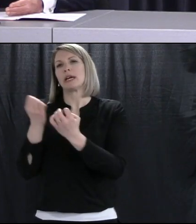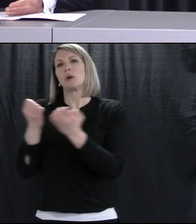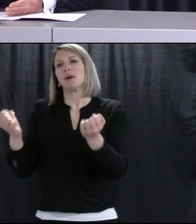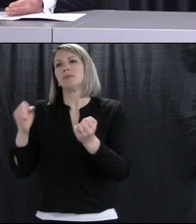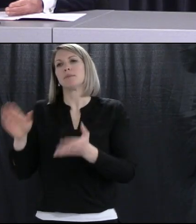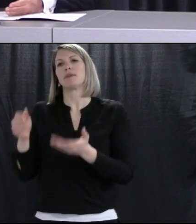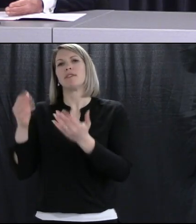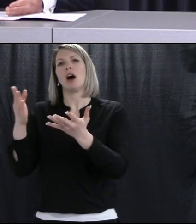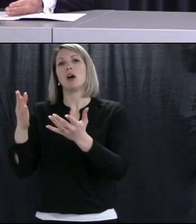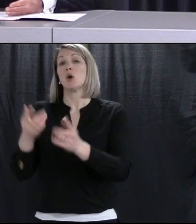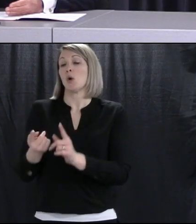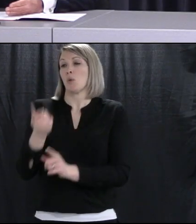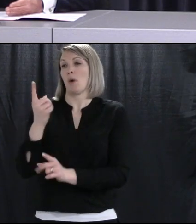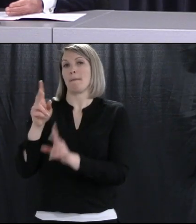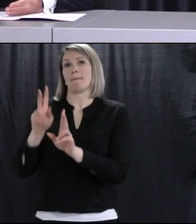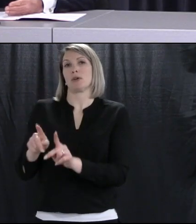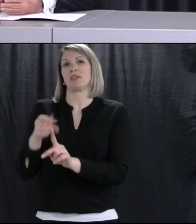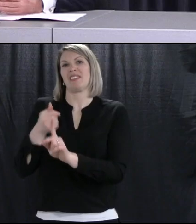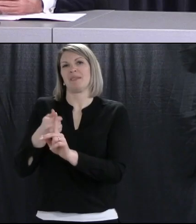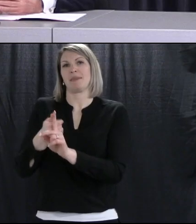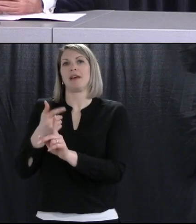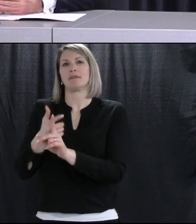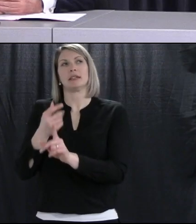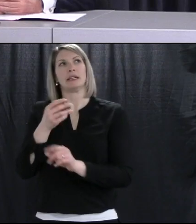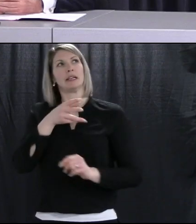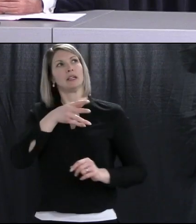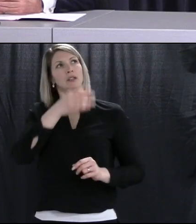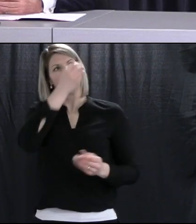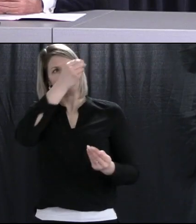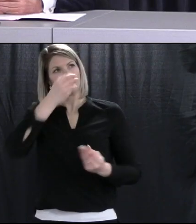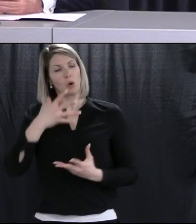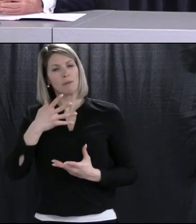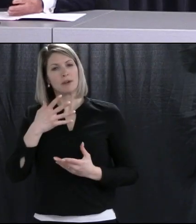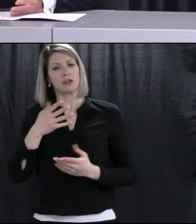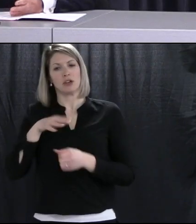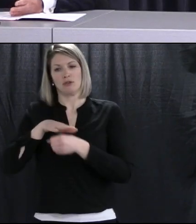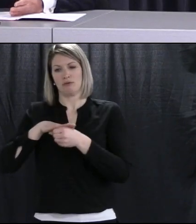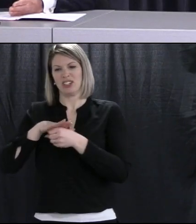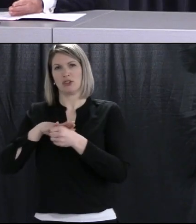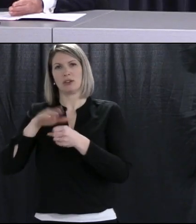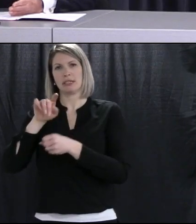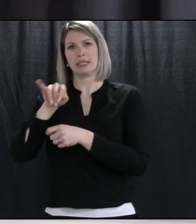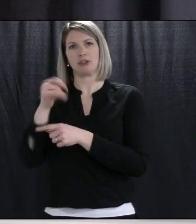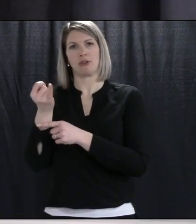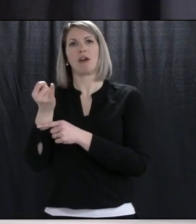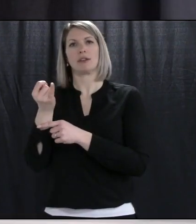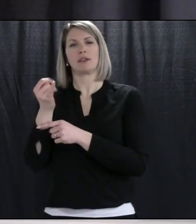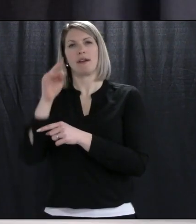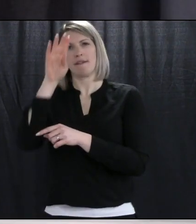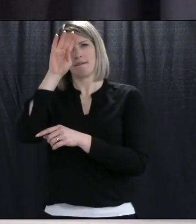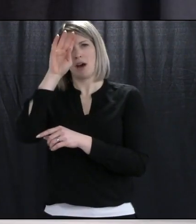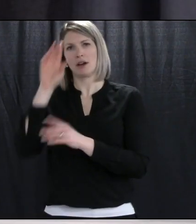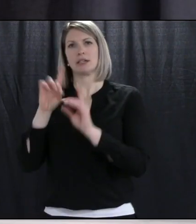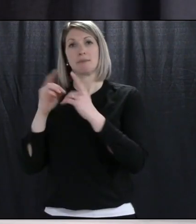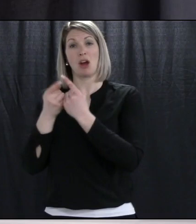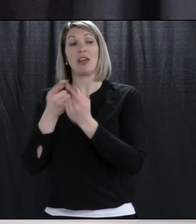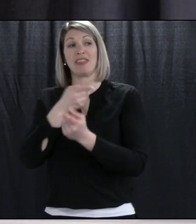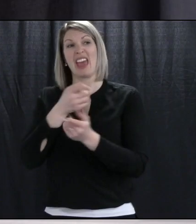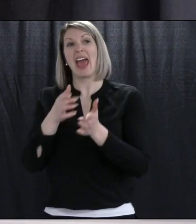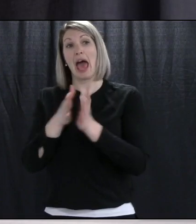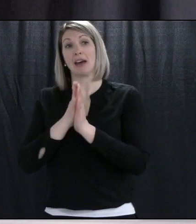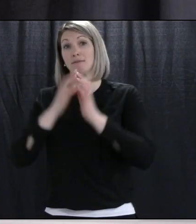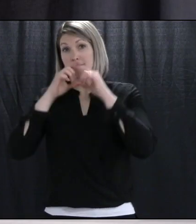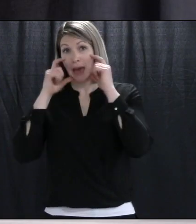Advisory Committee. And only as recently as yesterday, we heard from St. John's Regional Fire Department, they had a requirement for masks. We helped them out